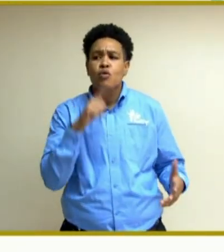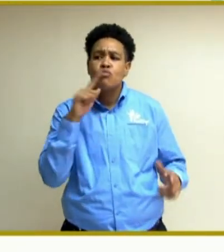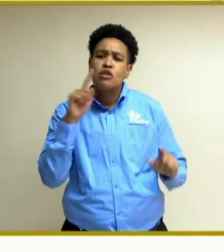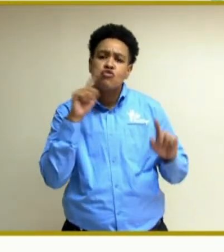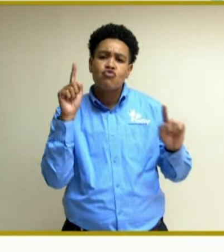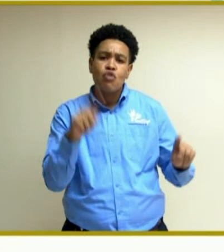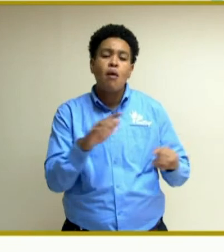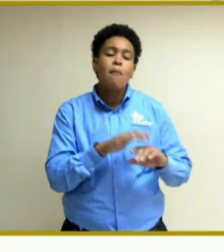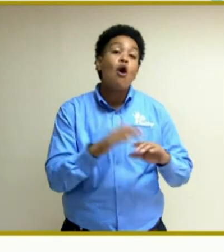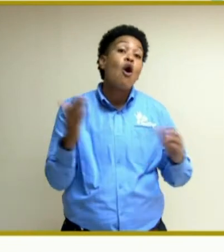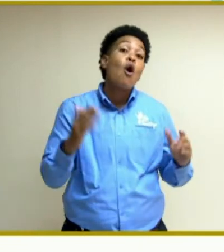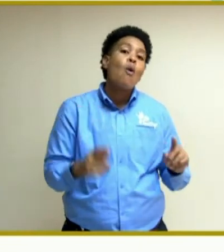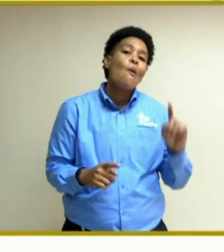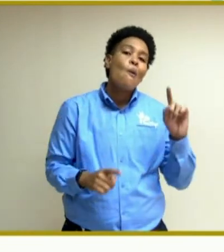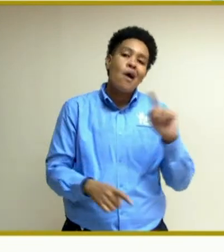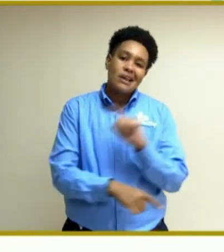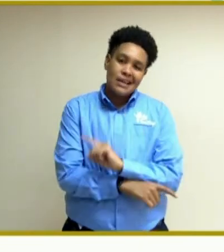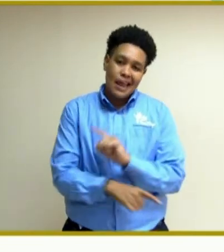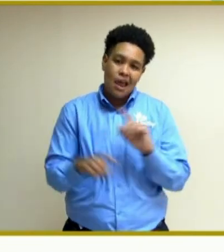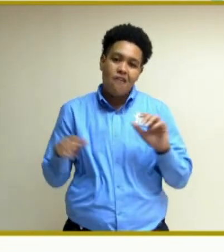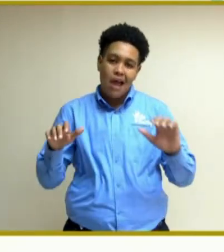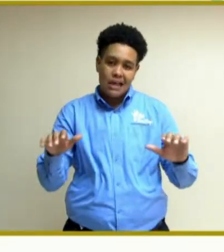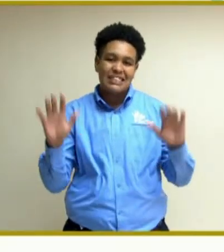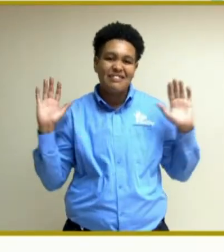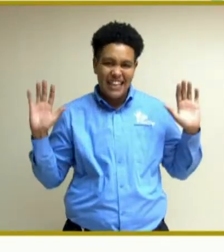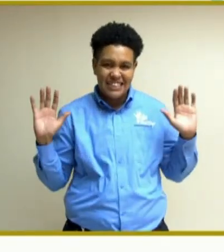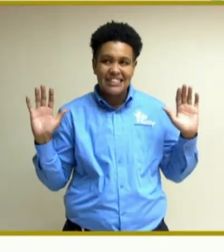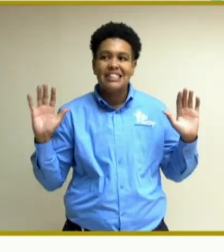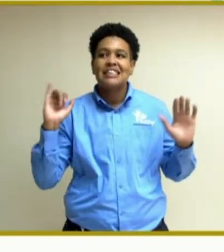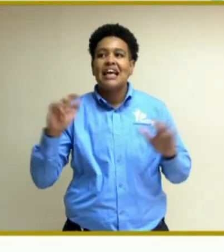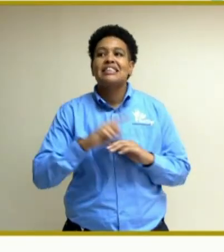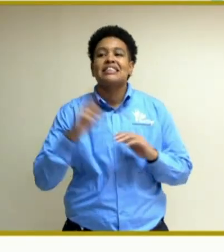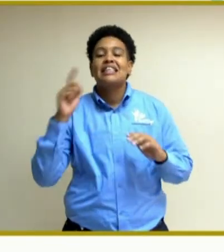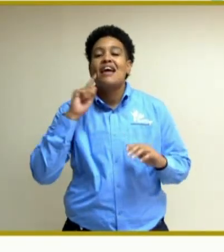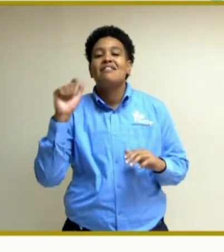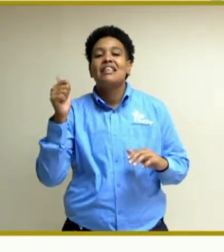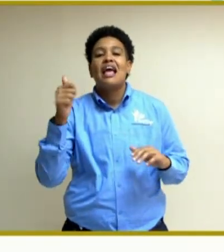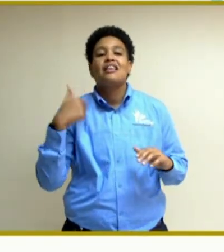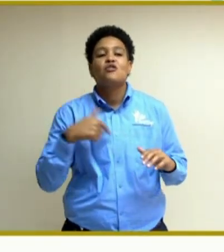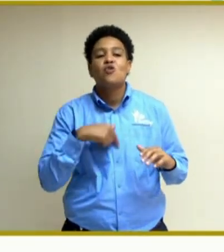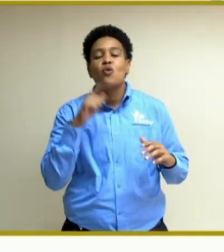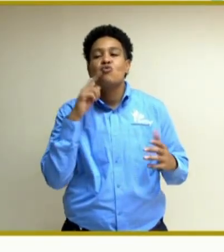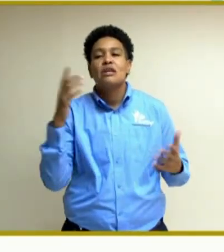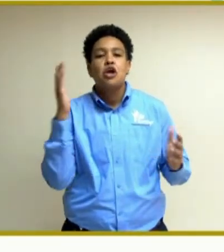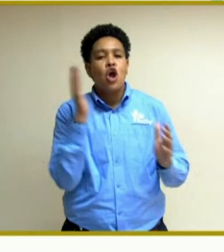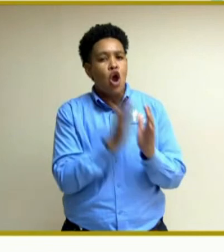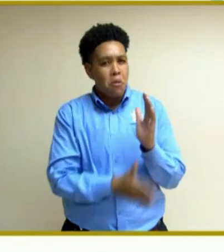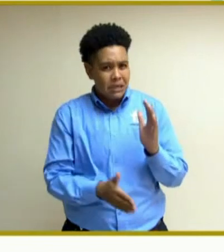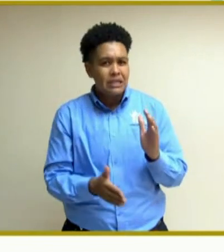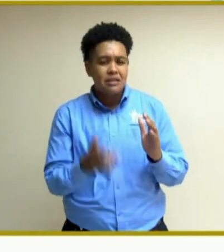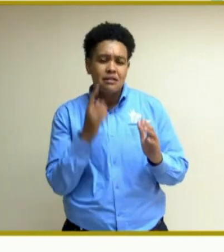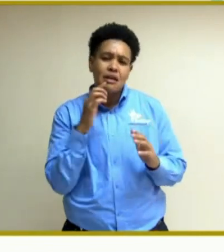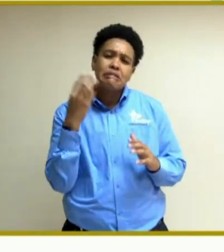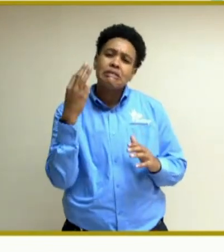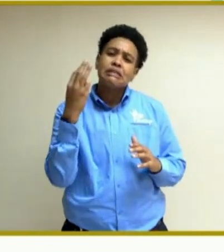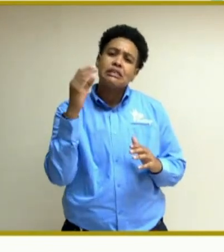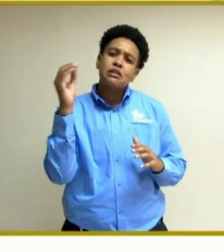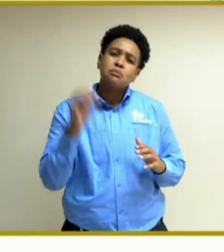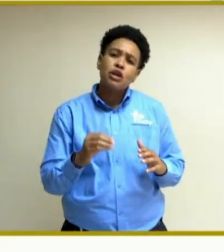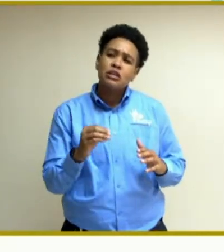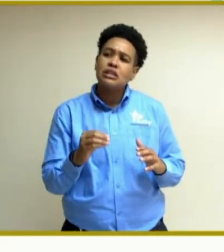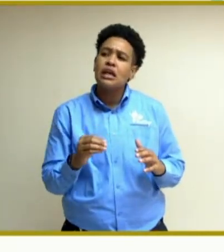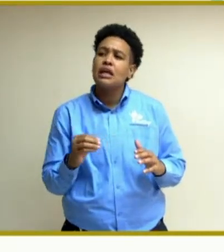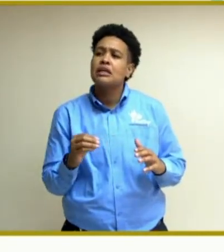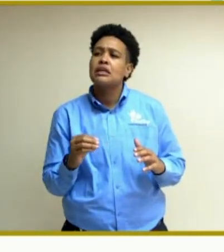reporting on but one day of activities, and that's the day of the 10th. So we have pretty much completed about 16%